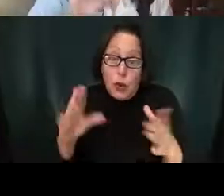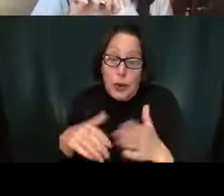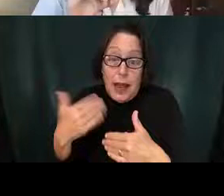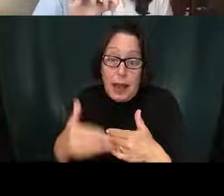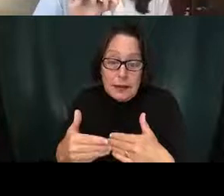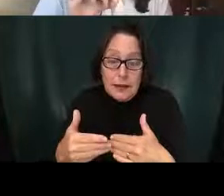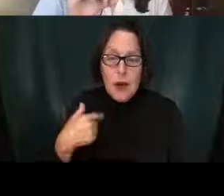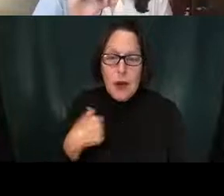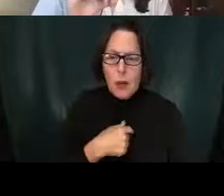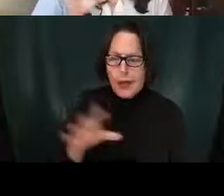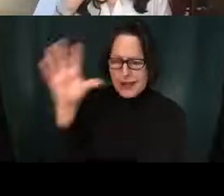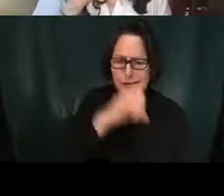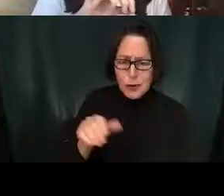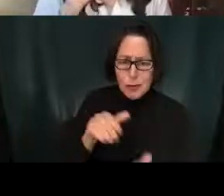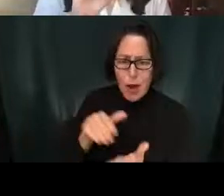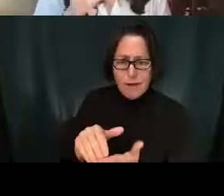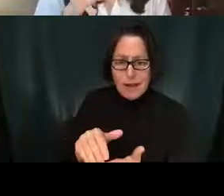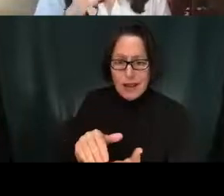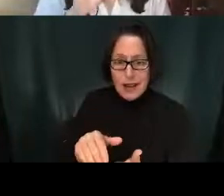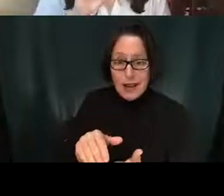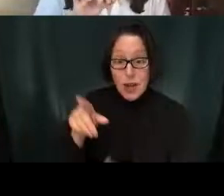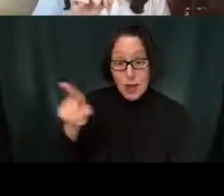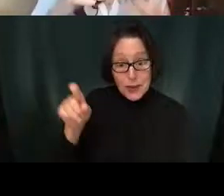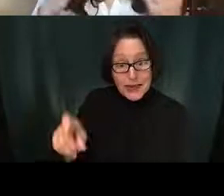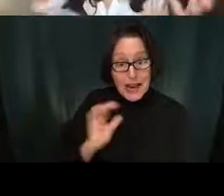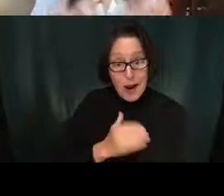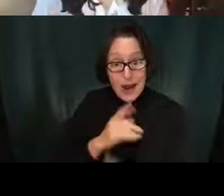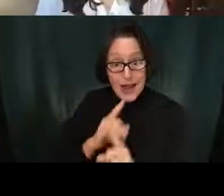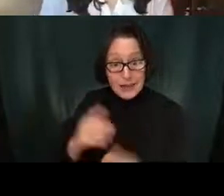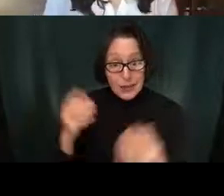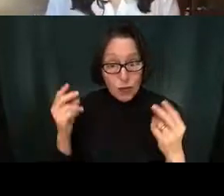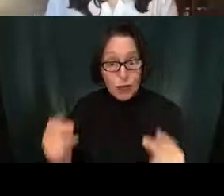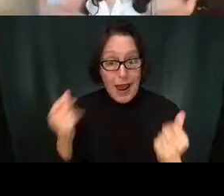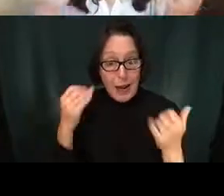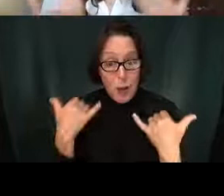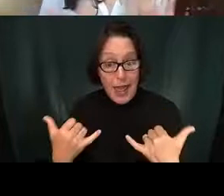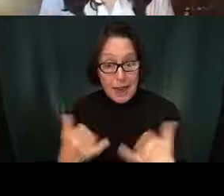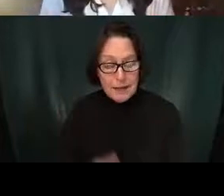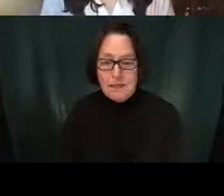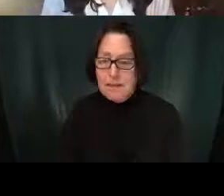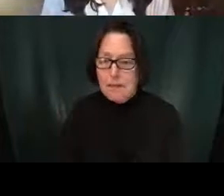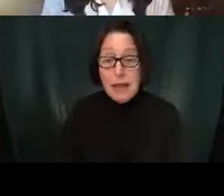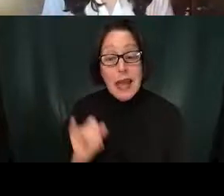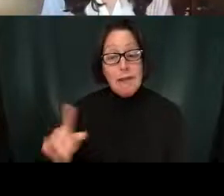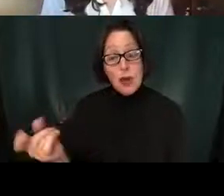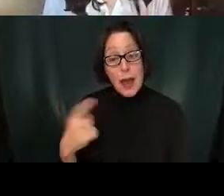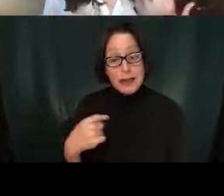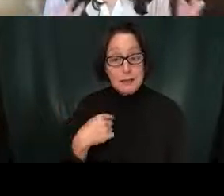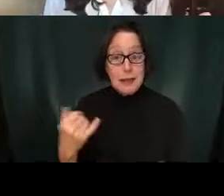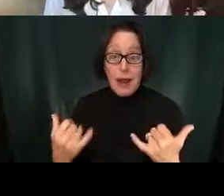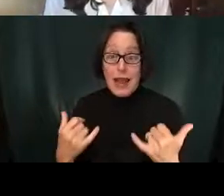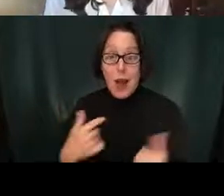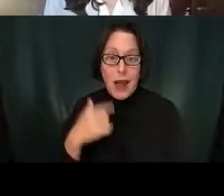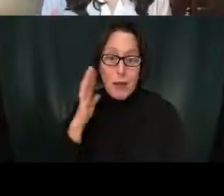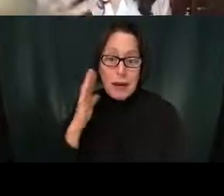make the assumption often that they need our answer right away. For example, if you ask me a question right now, I will